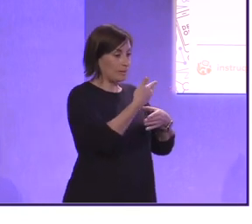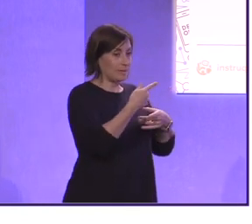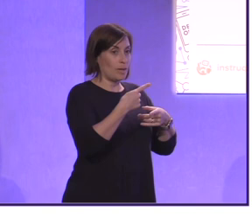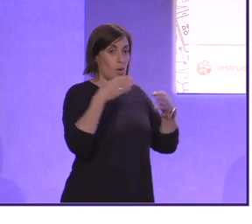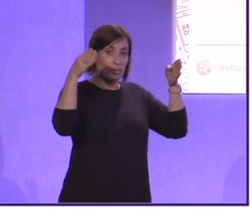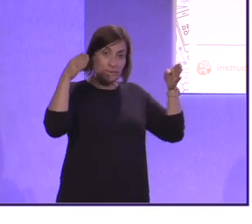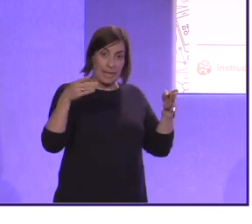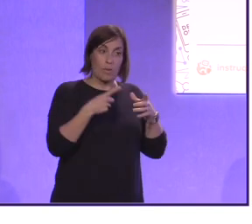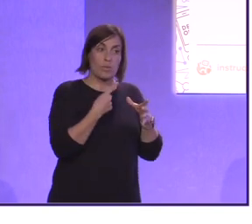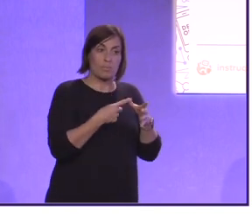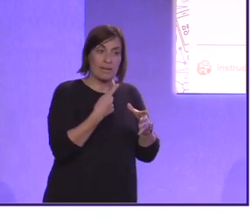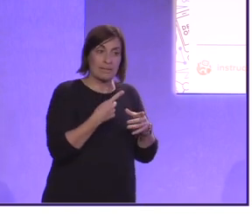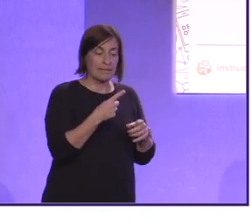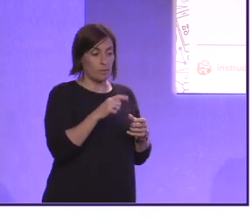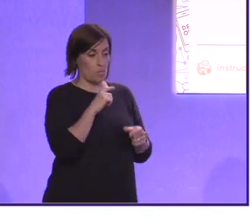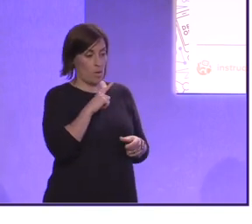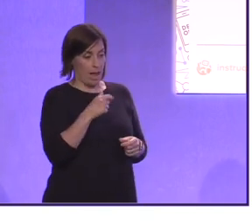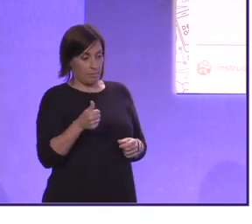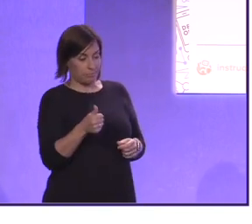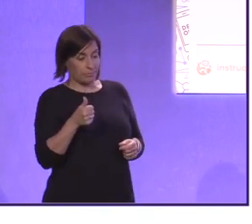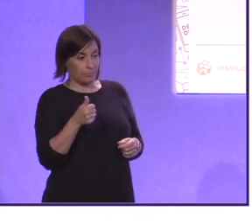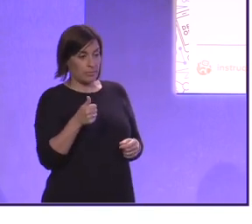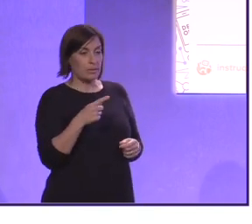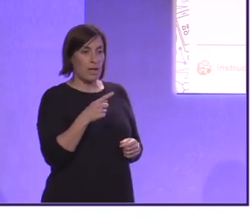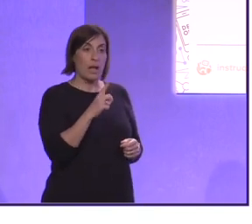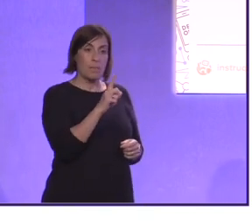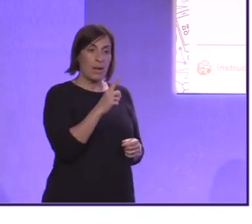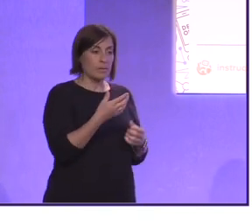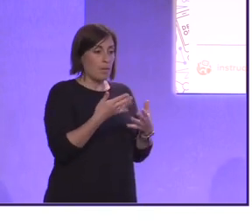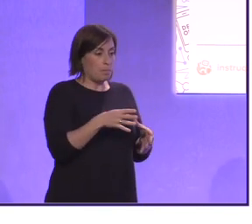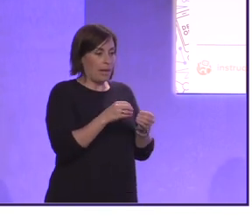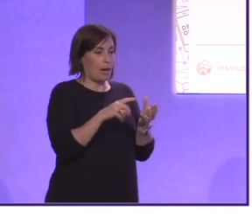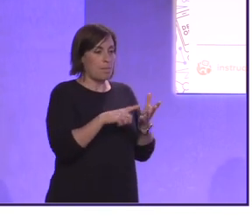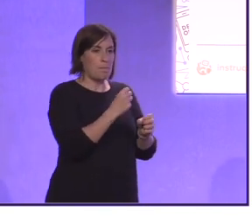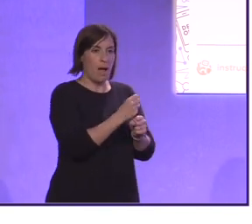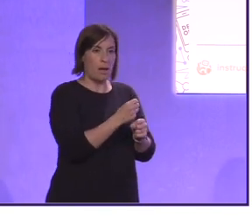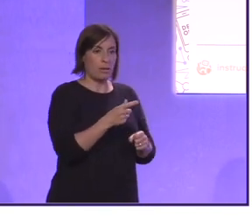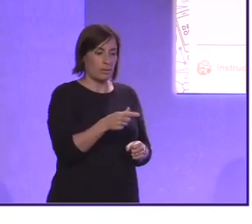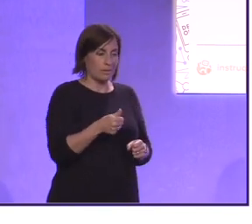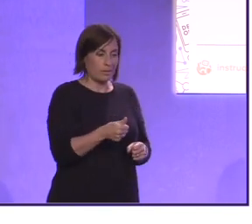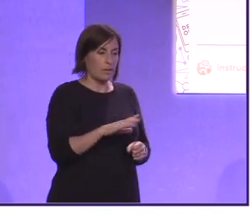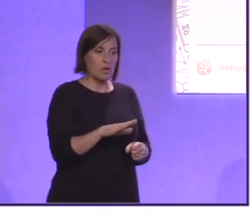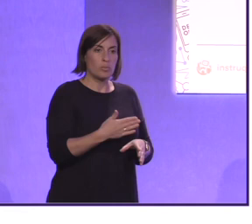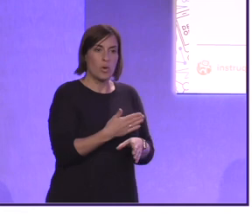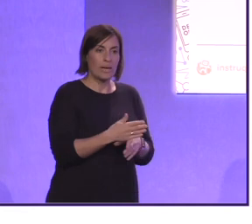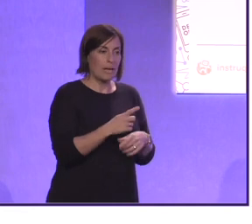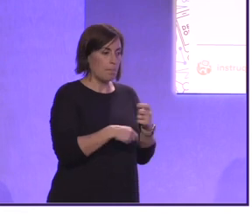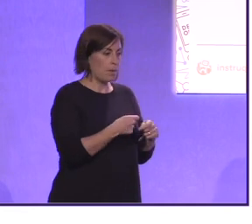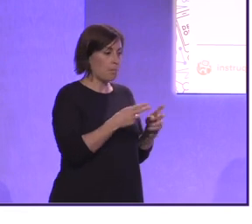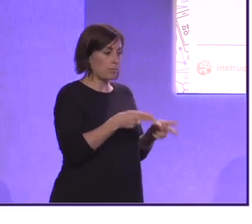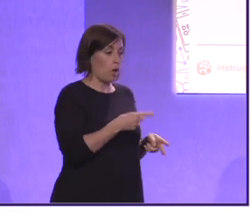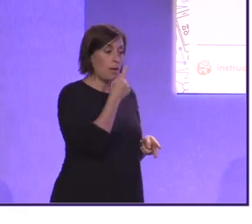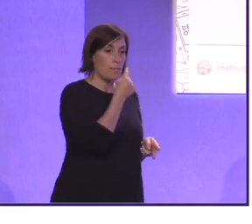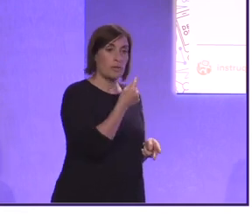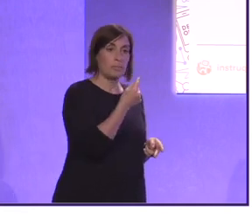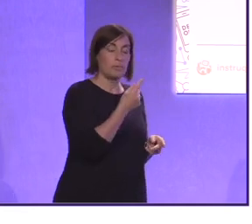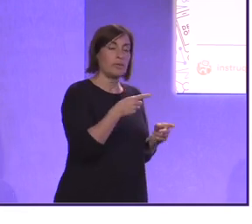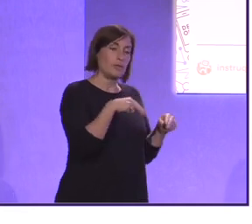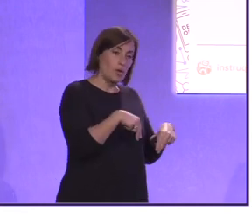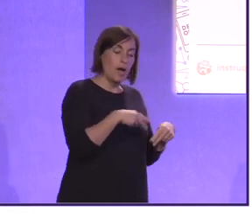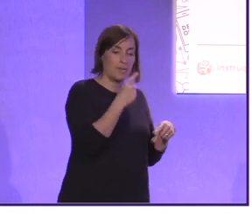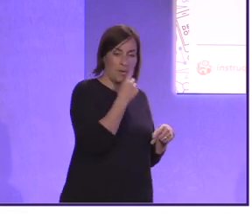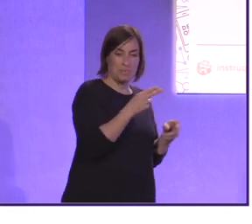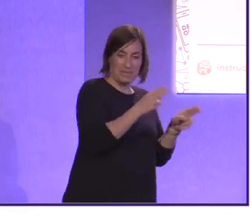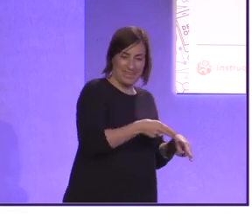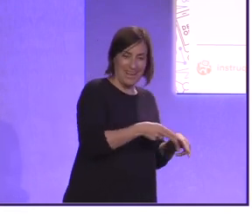dire consequences. And as soon as Tesla were aware of this, within a day, they were able to kind of roll out a change and fix that bug straight away.